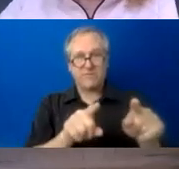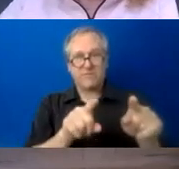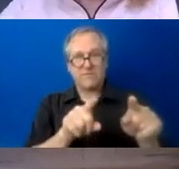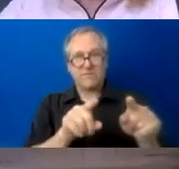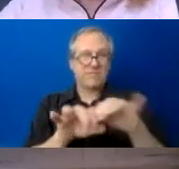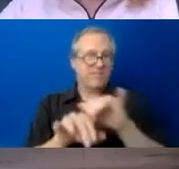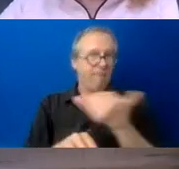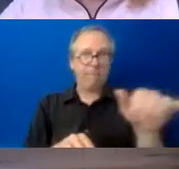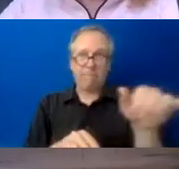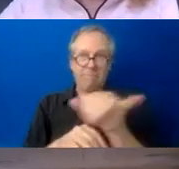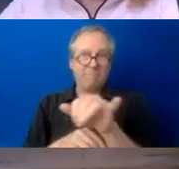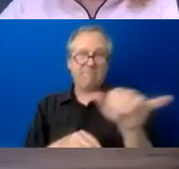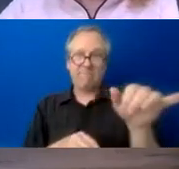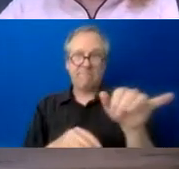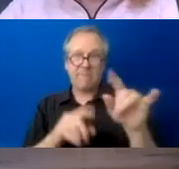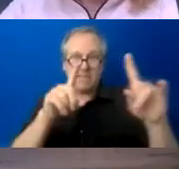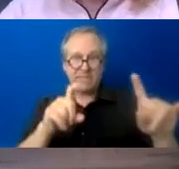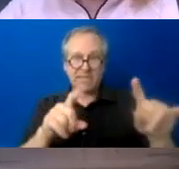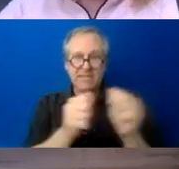of